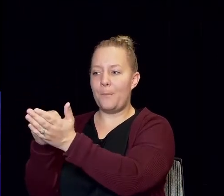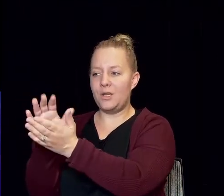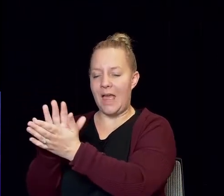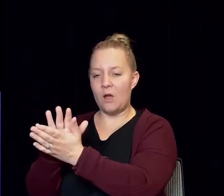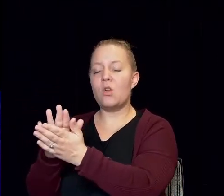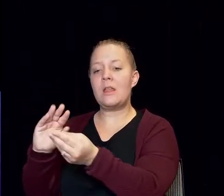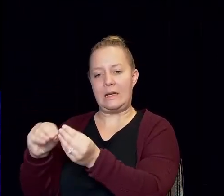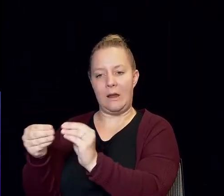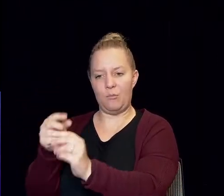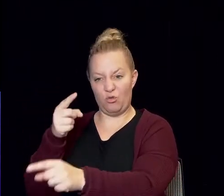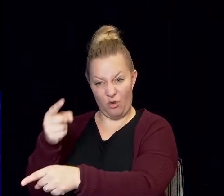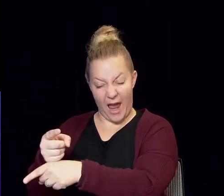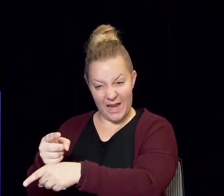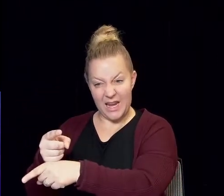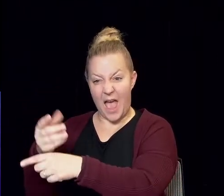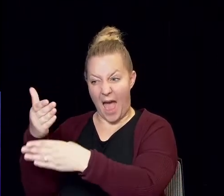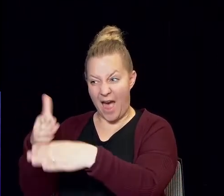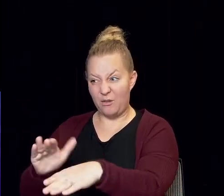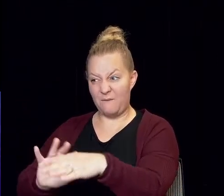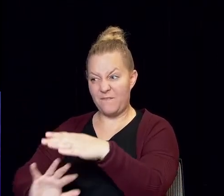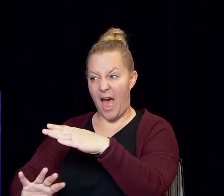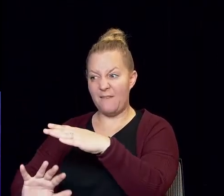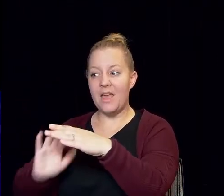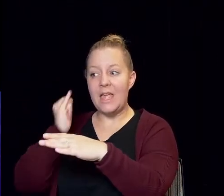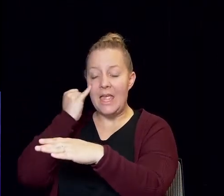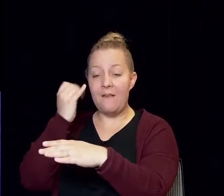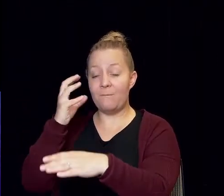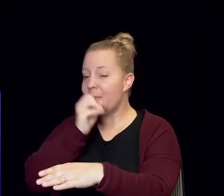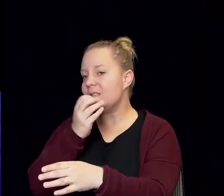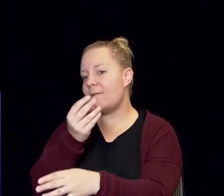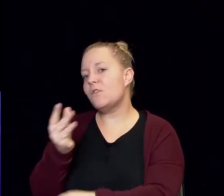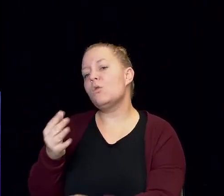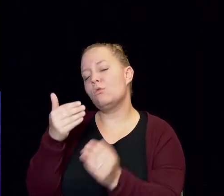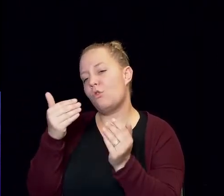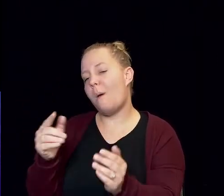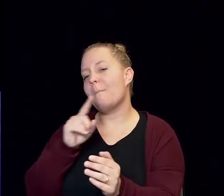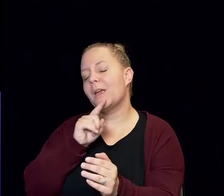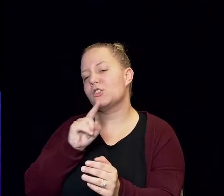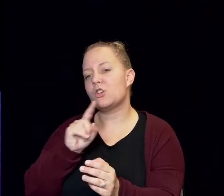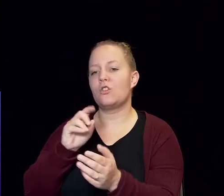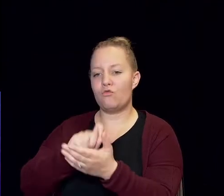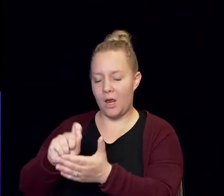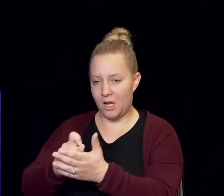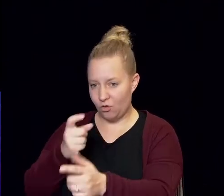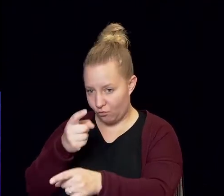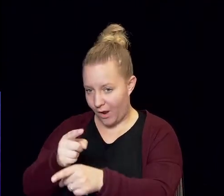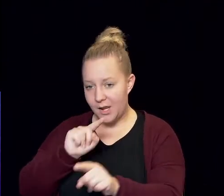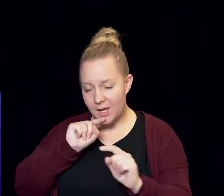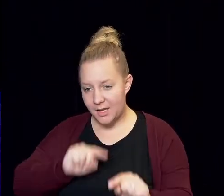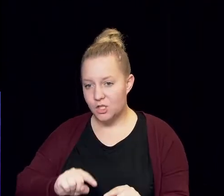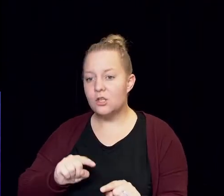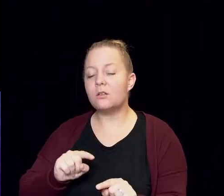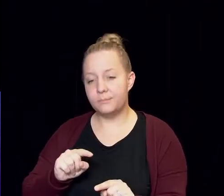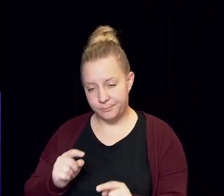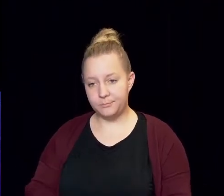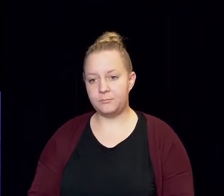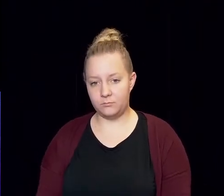so that your teacher can see. And if you missed a few of them, just make sure that you're writing the correct answer where it should